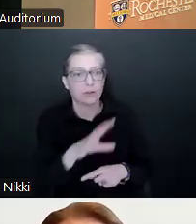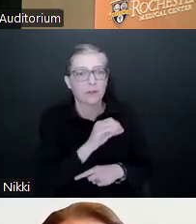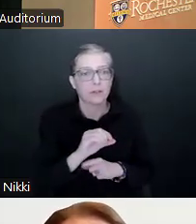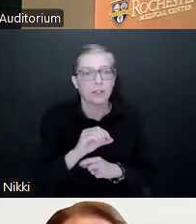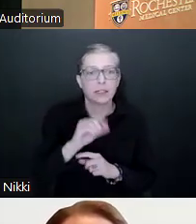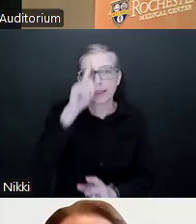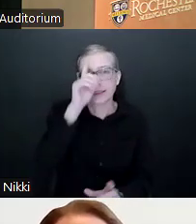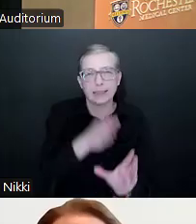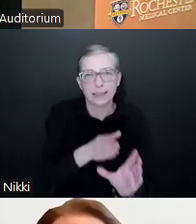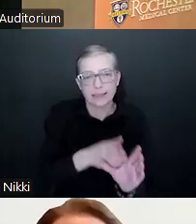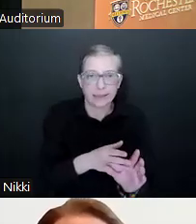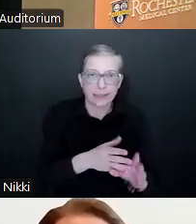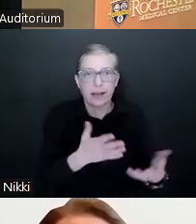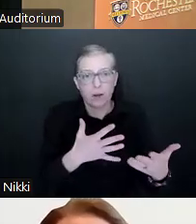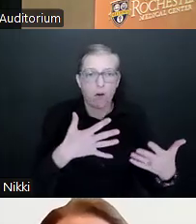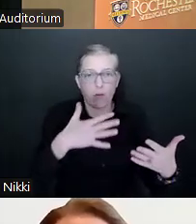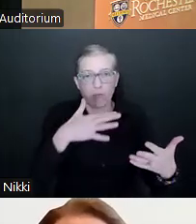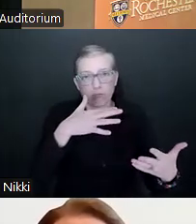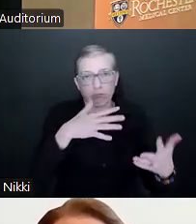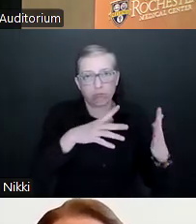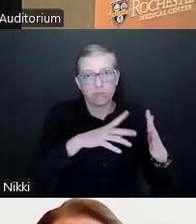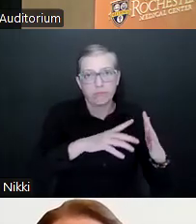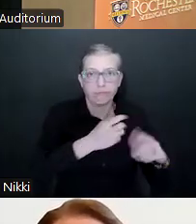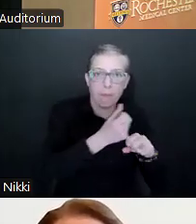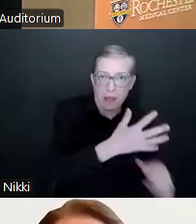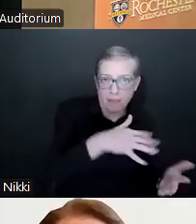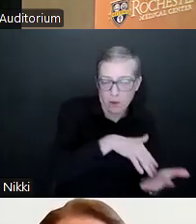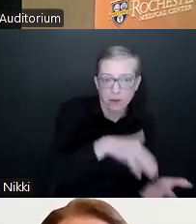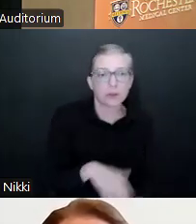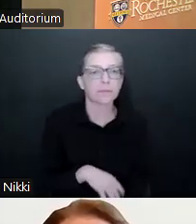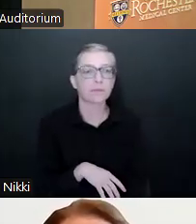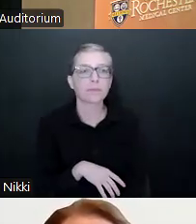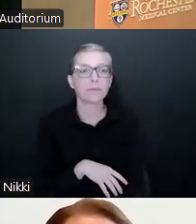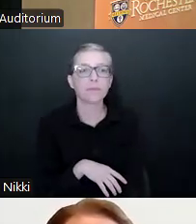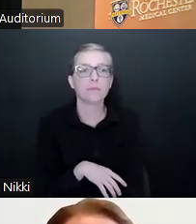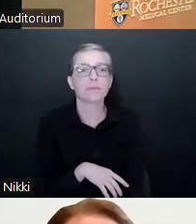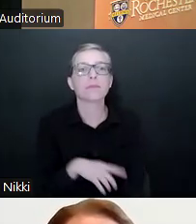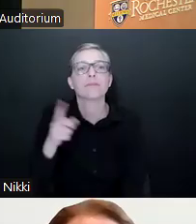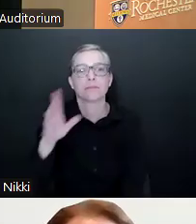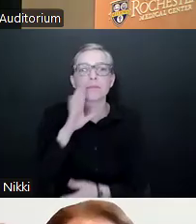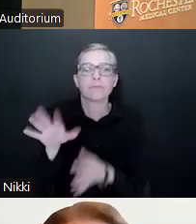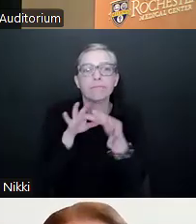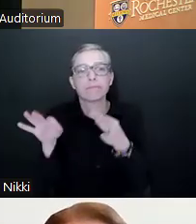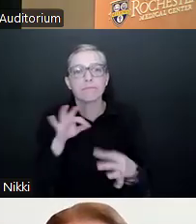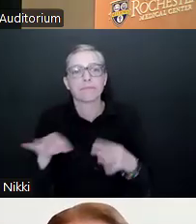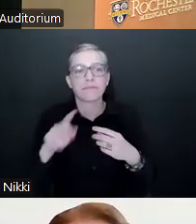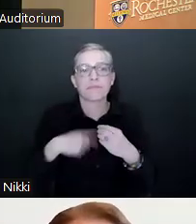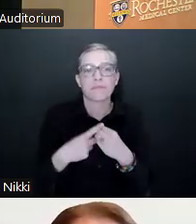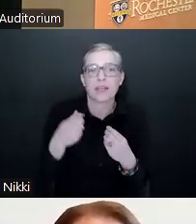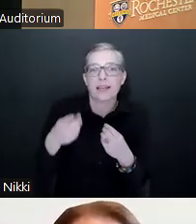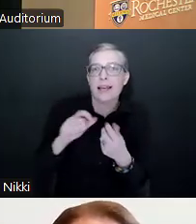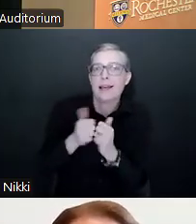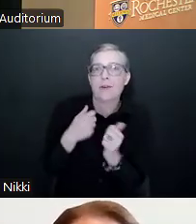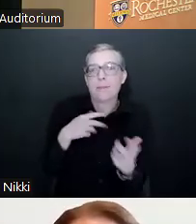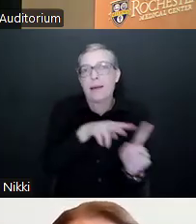today, provoke thoughtful discussion, and deepen our understanding of mentalizing and applications in clinical work.